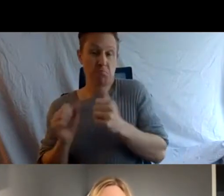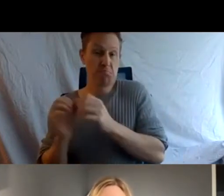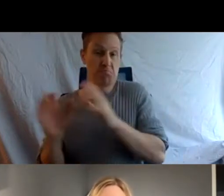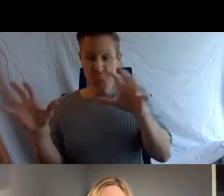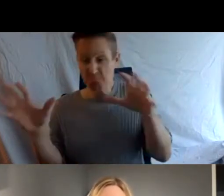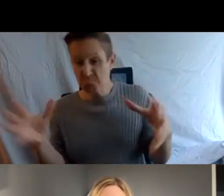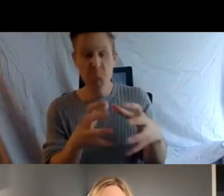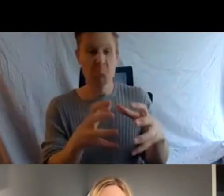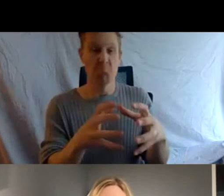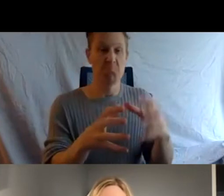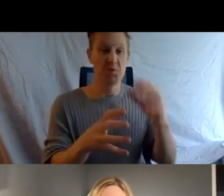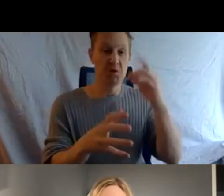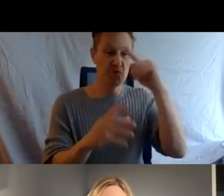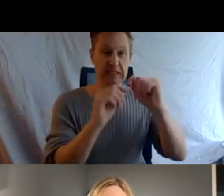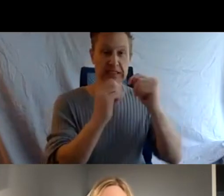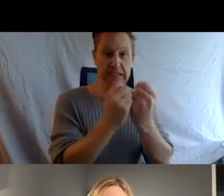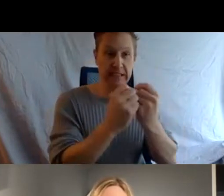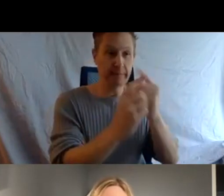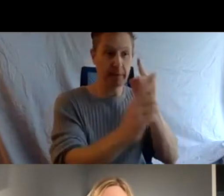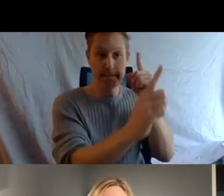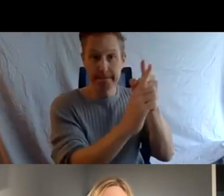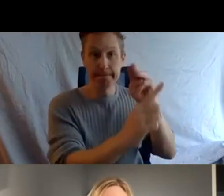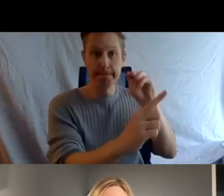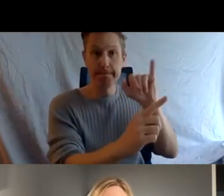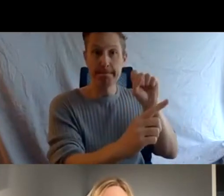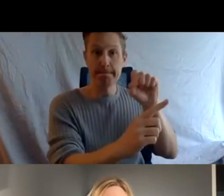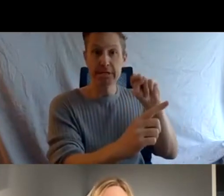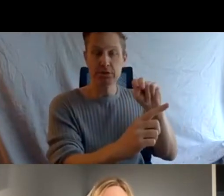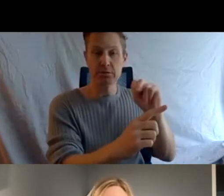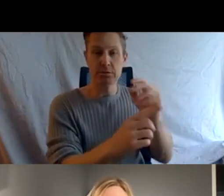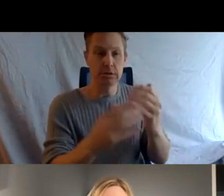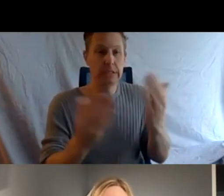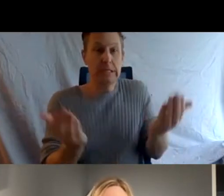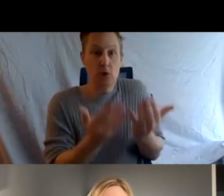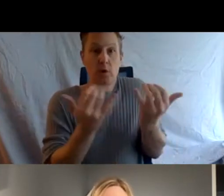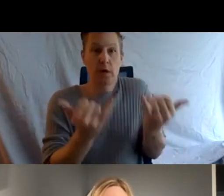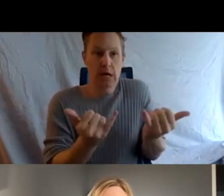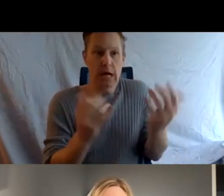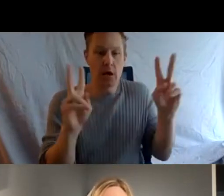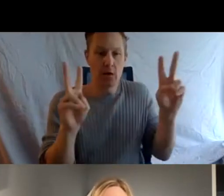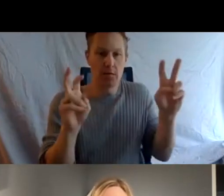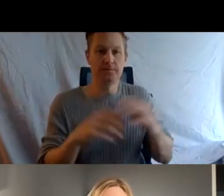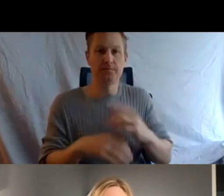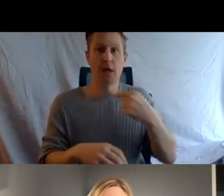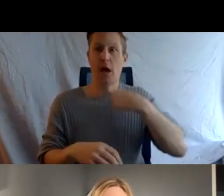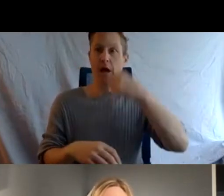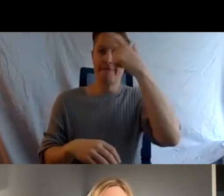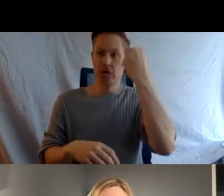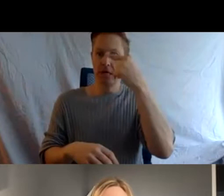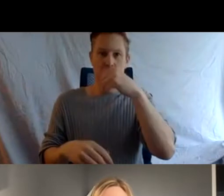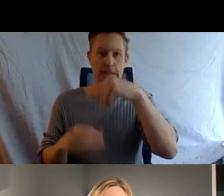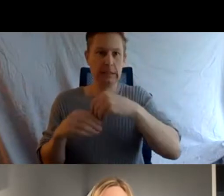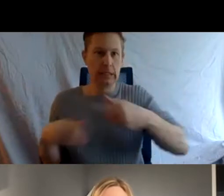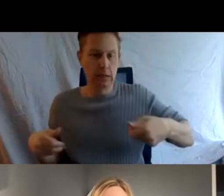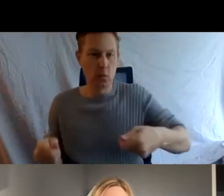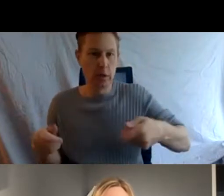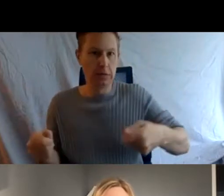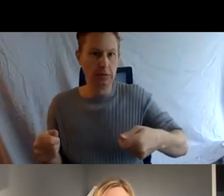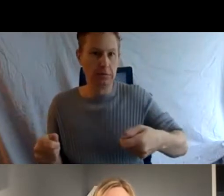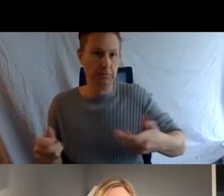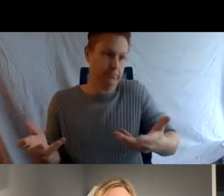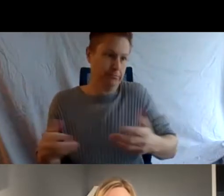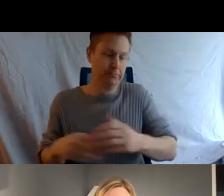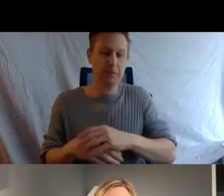with the here and now. And I think that was cool. Like I forget that Ari's wheelchair, and I think I hope